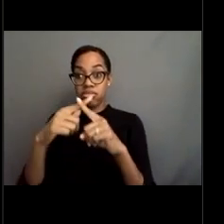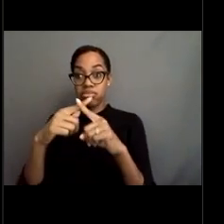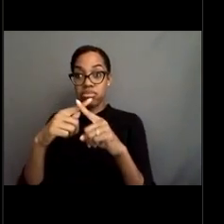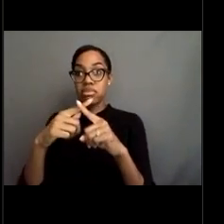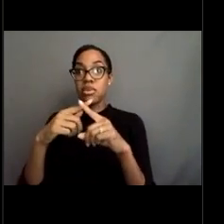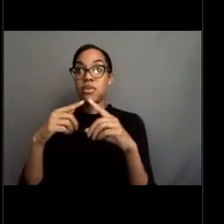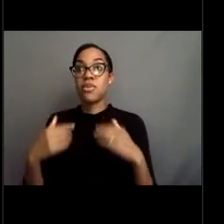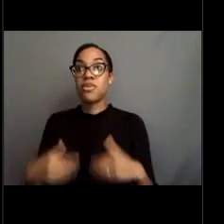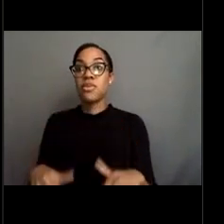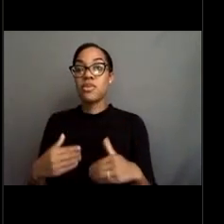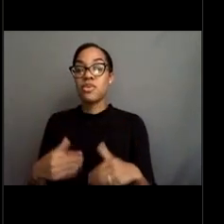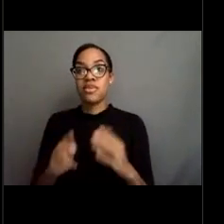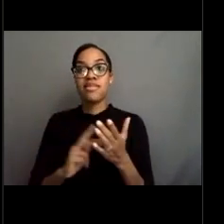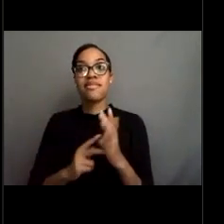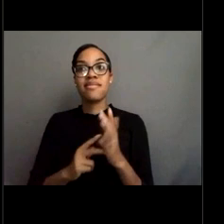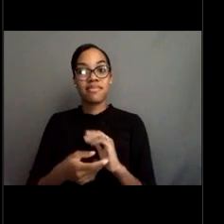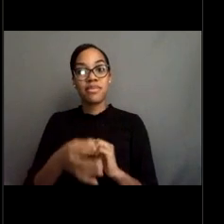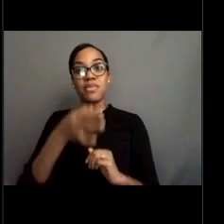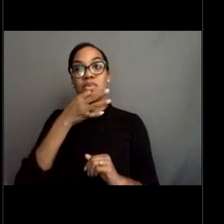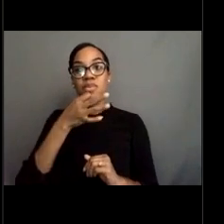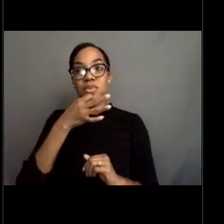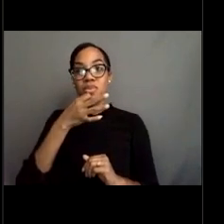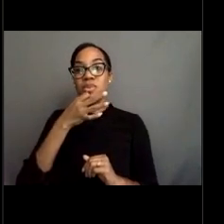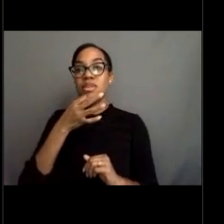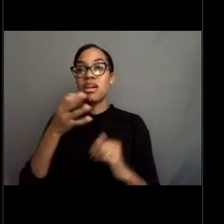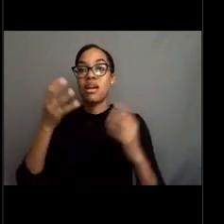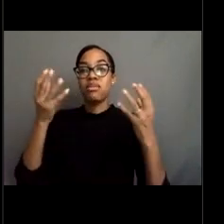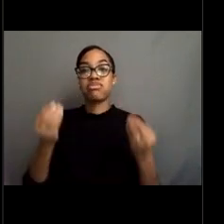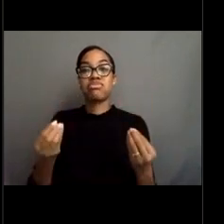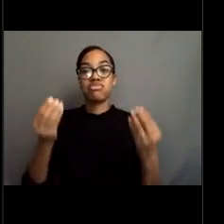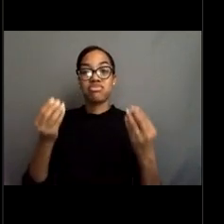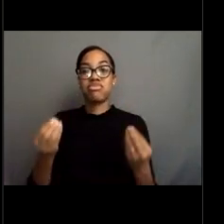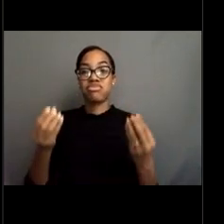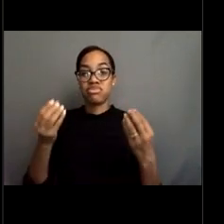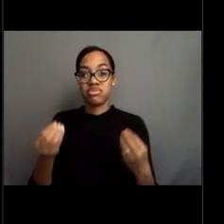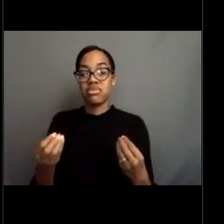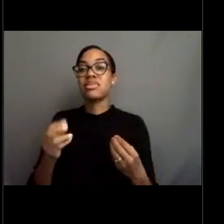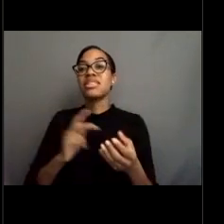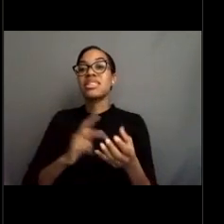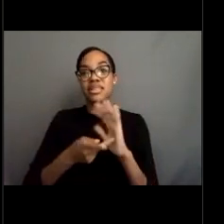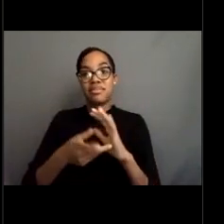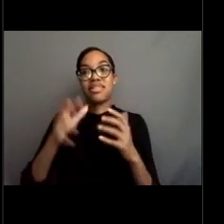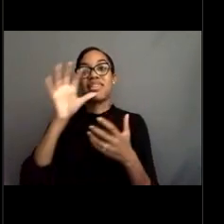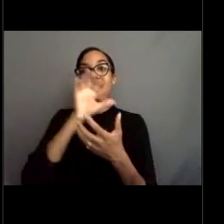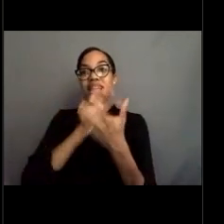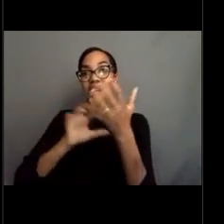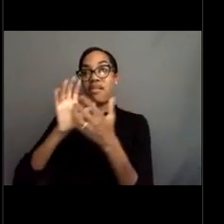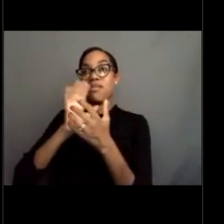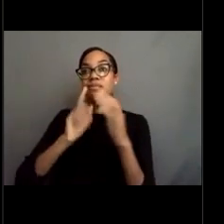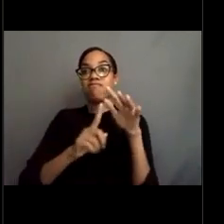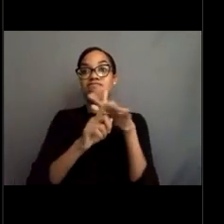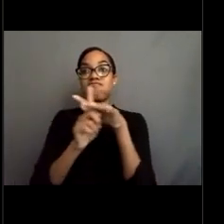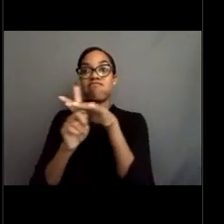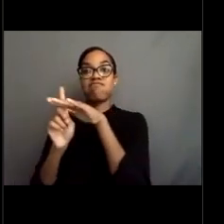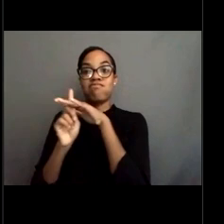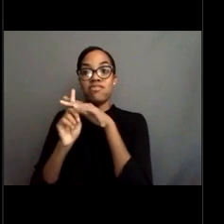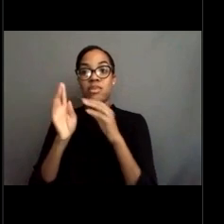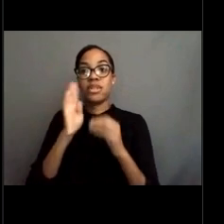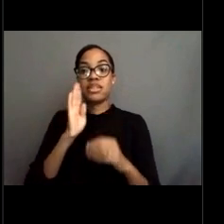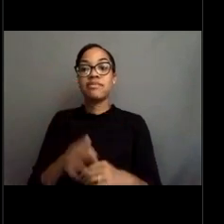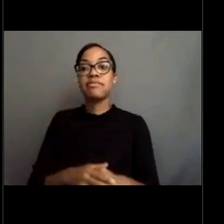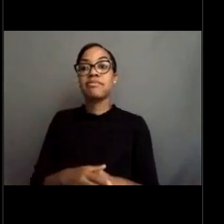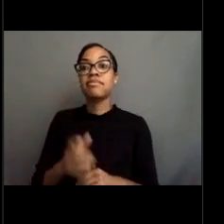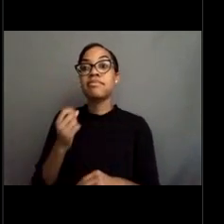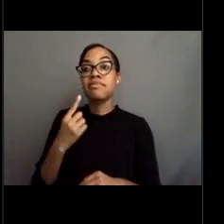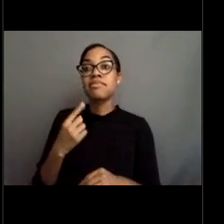really close together, it means the air is almost saturated. And so we expect clouds. Now further up, and that's moist air.